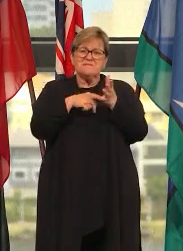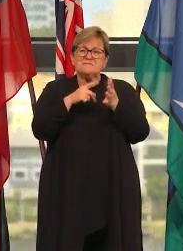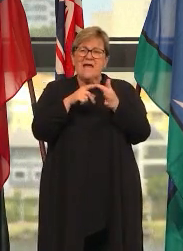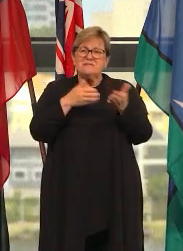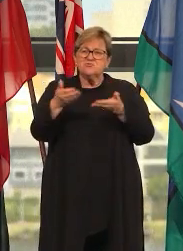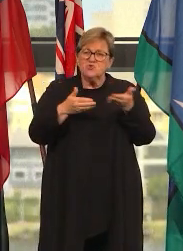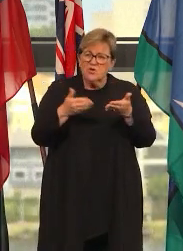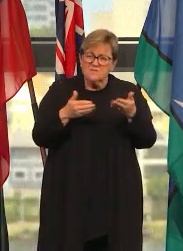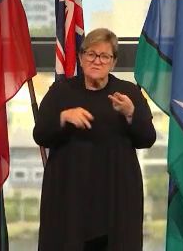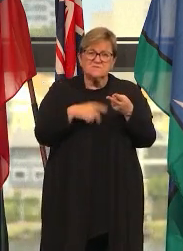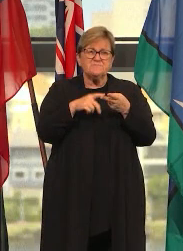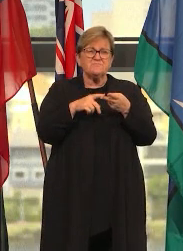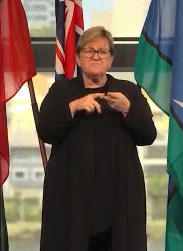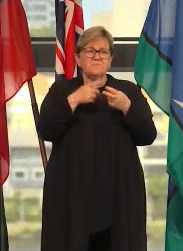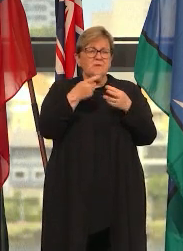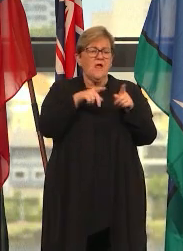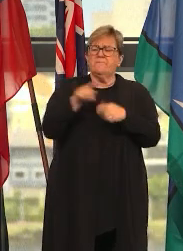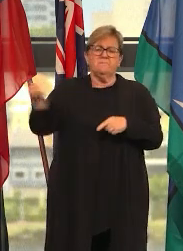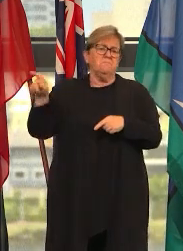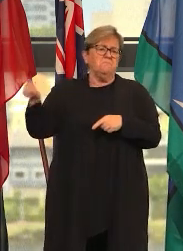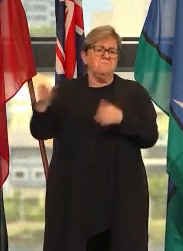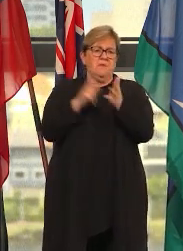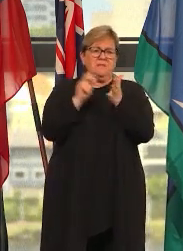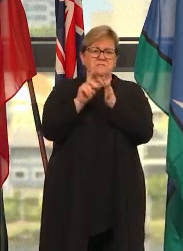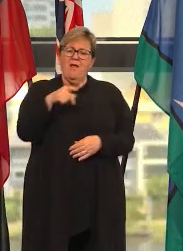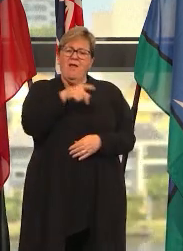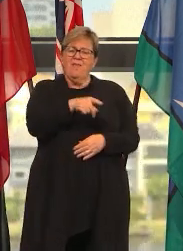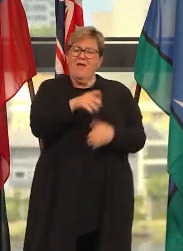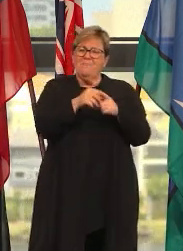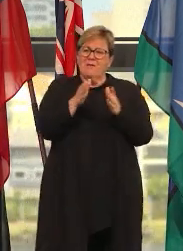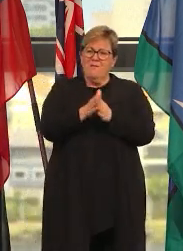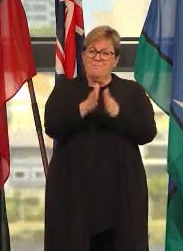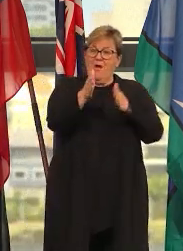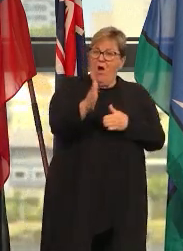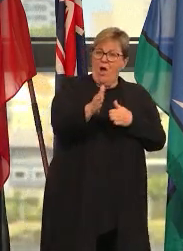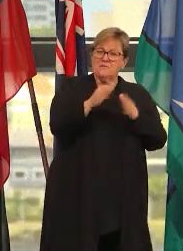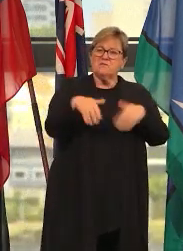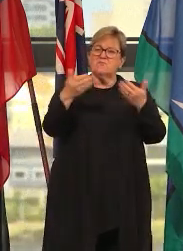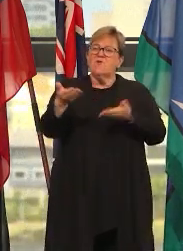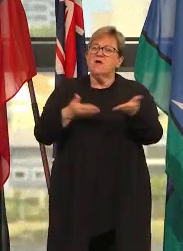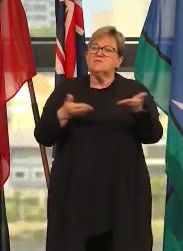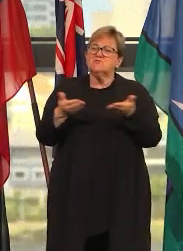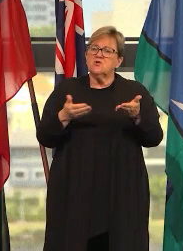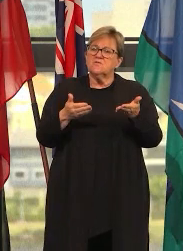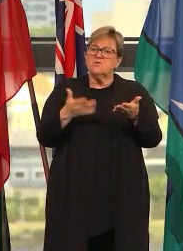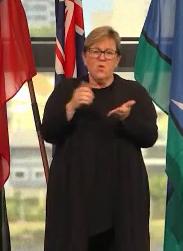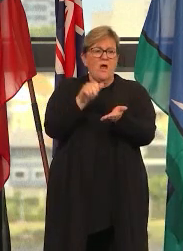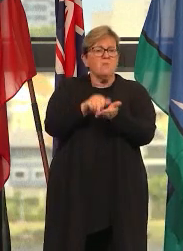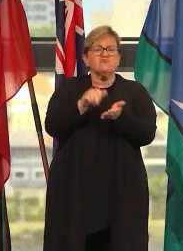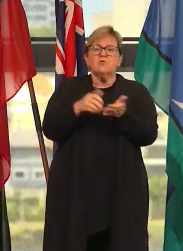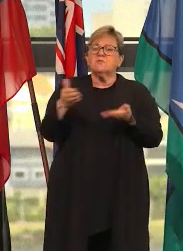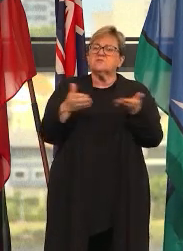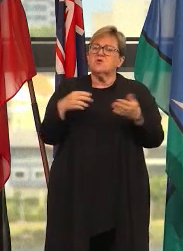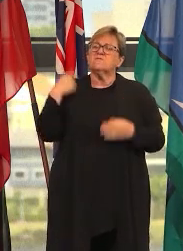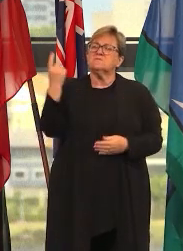appropriate services for us. That needs to come forward as well. You know, education is the